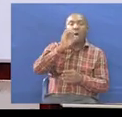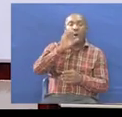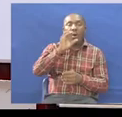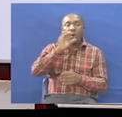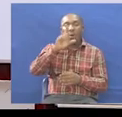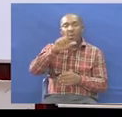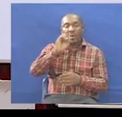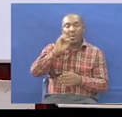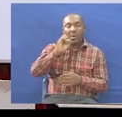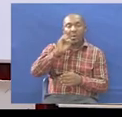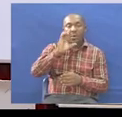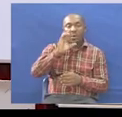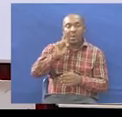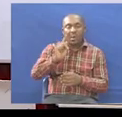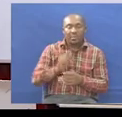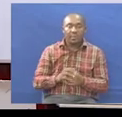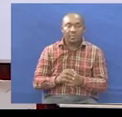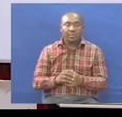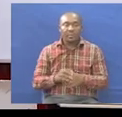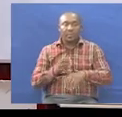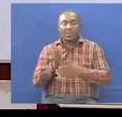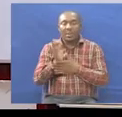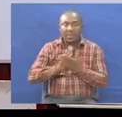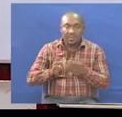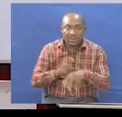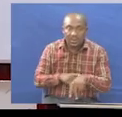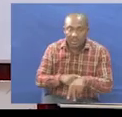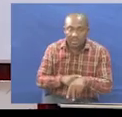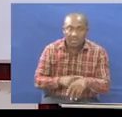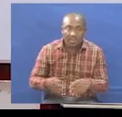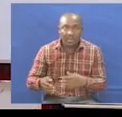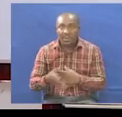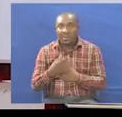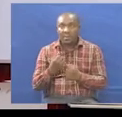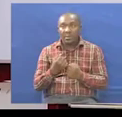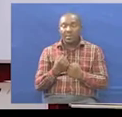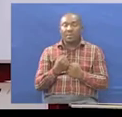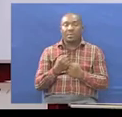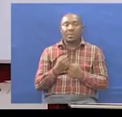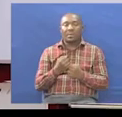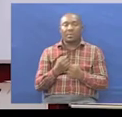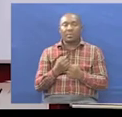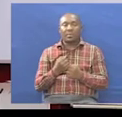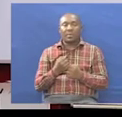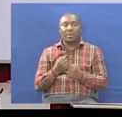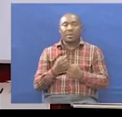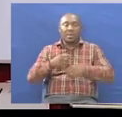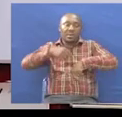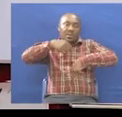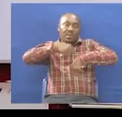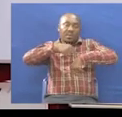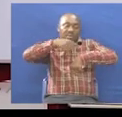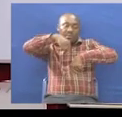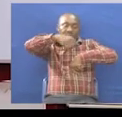o'clock, I know sometimes you have the right watch that shows the numbers blinking in that